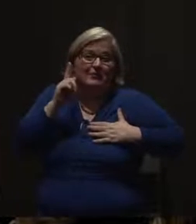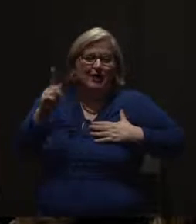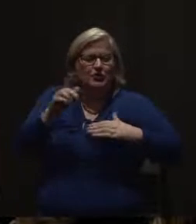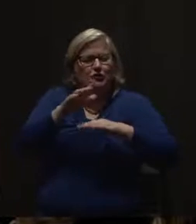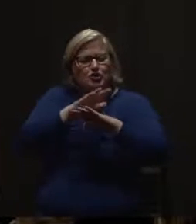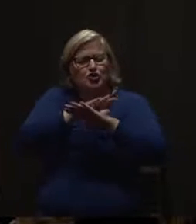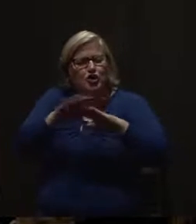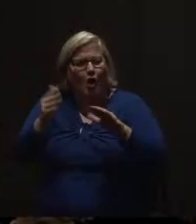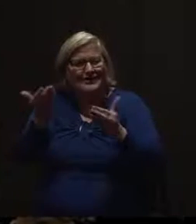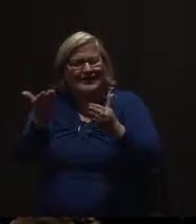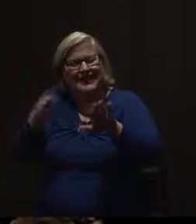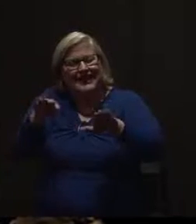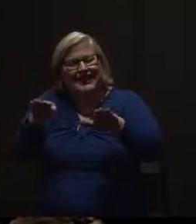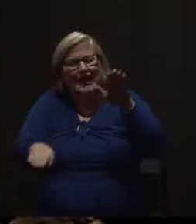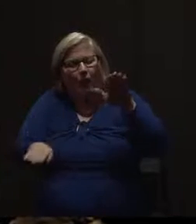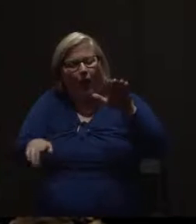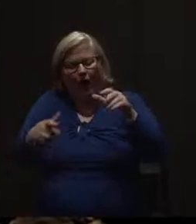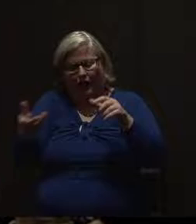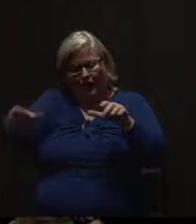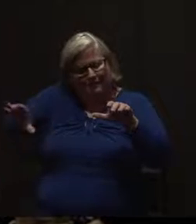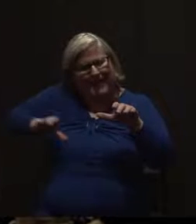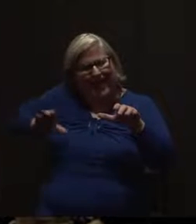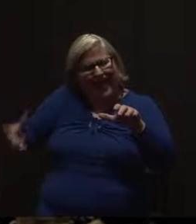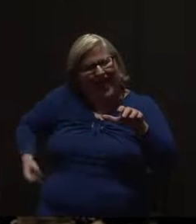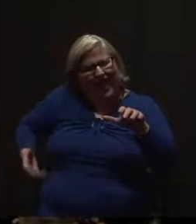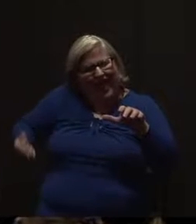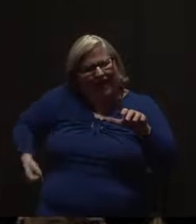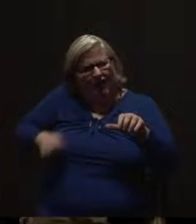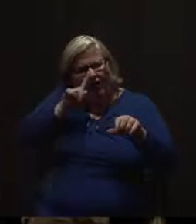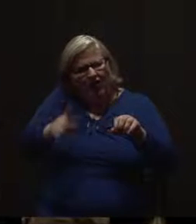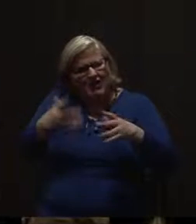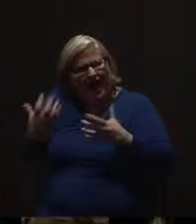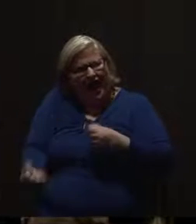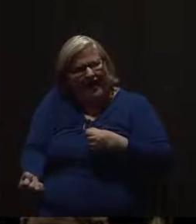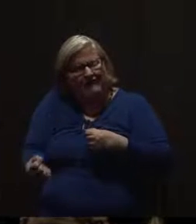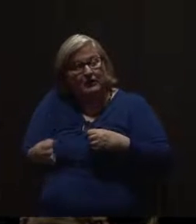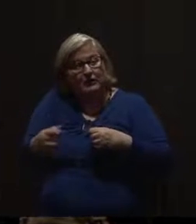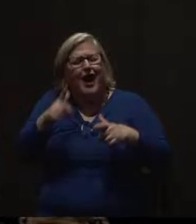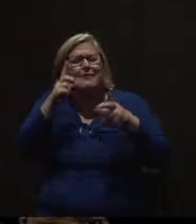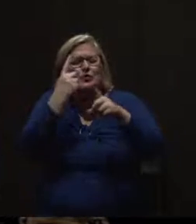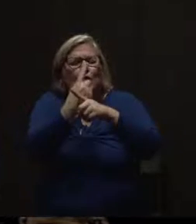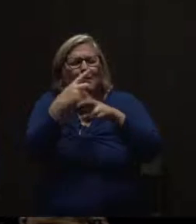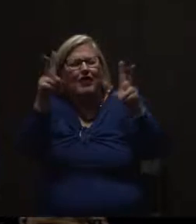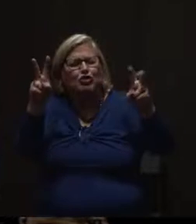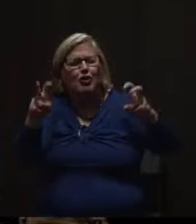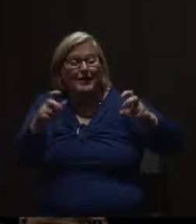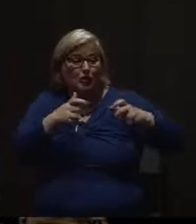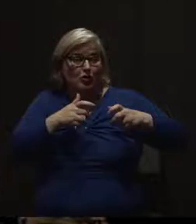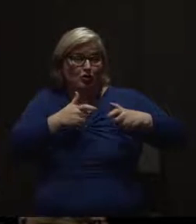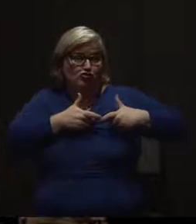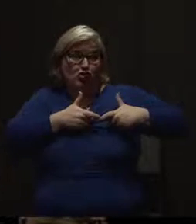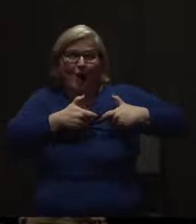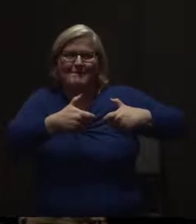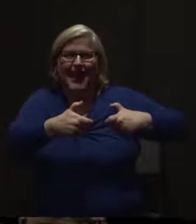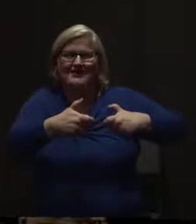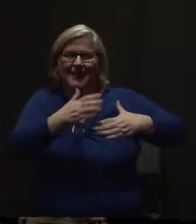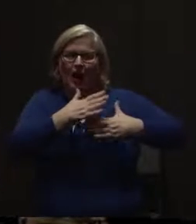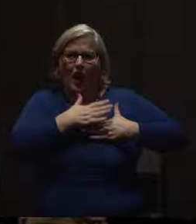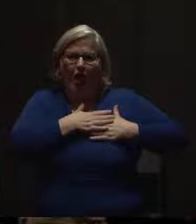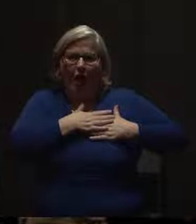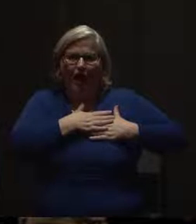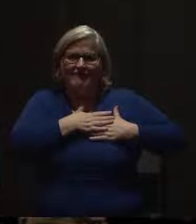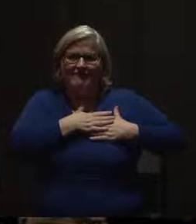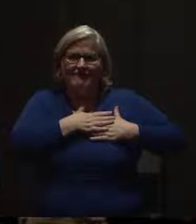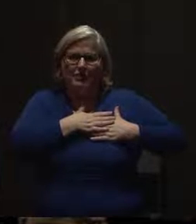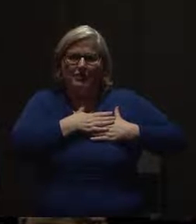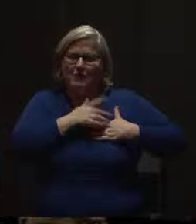I'm speaking about romantic love here. And I could spend the whole lecture ranting about the ideal of romantic love. But I'm not going